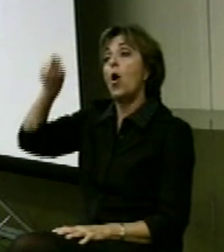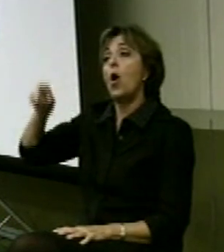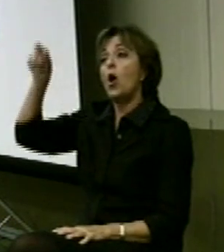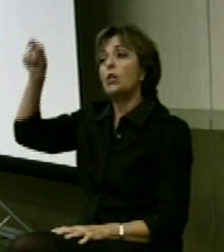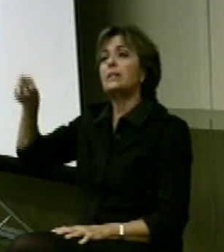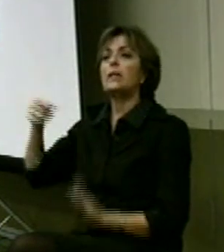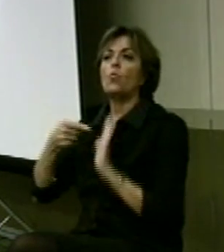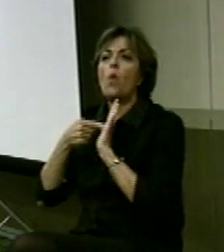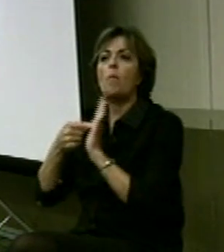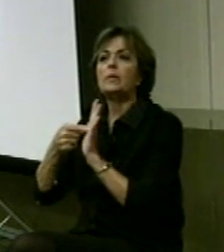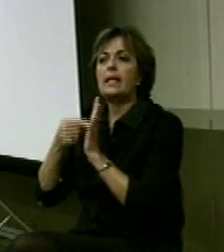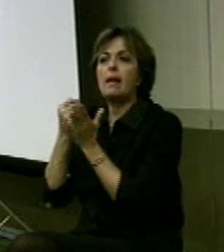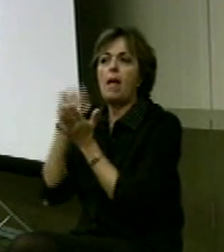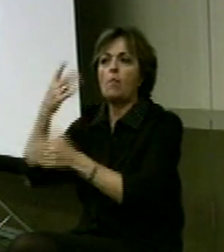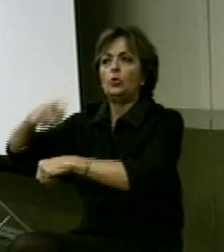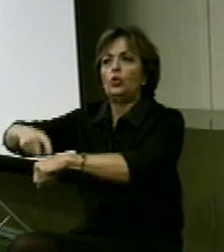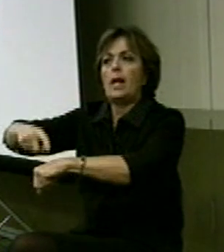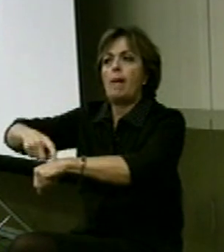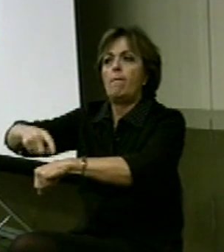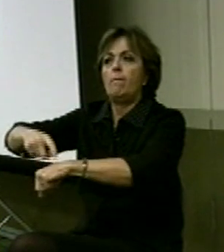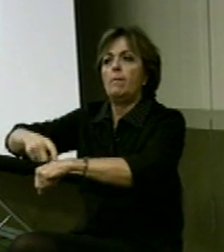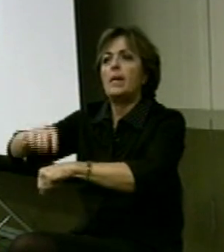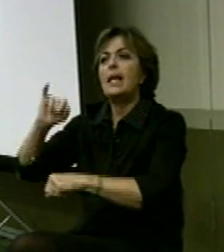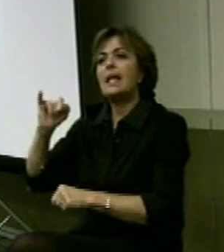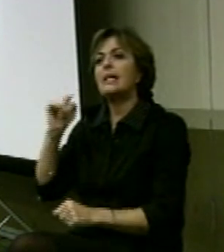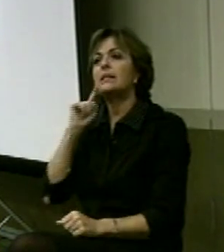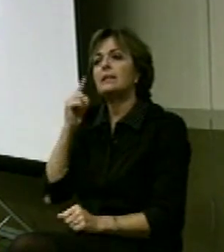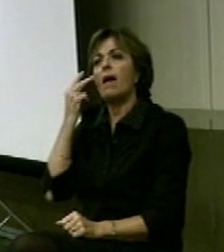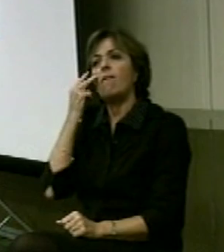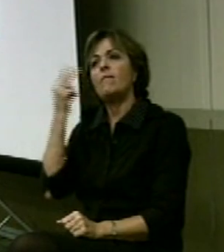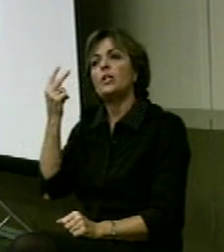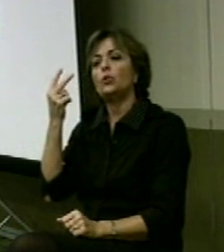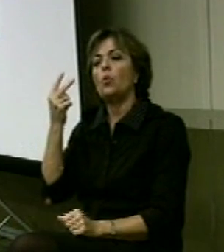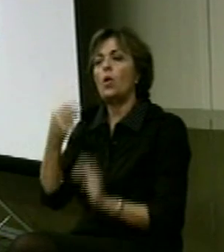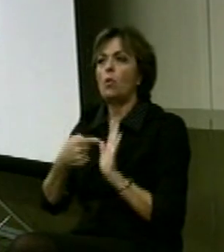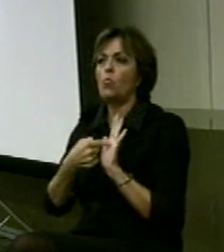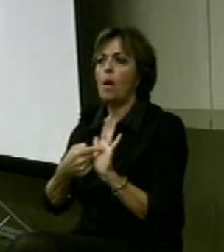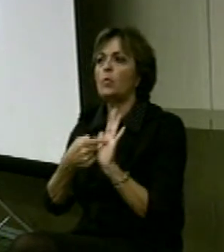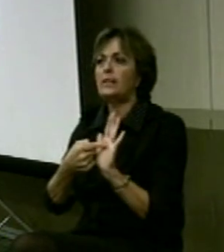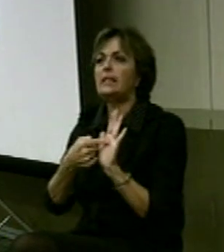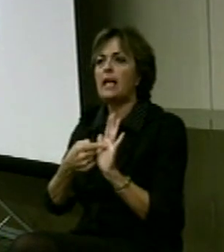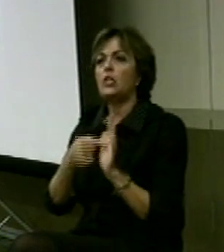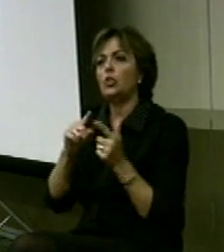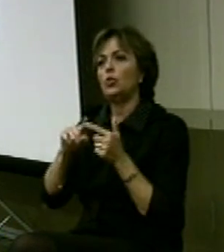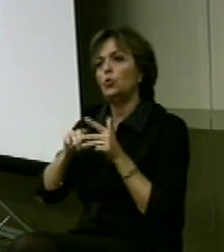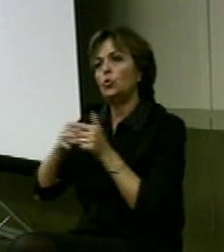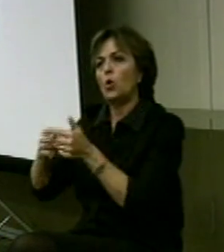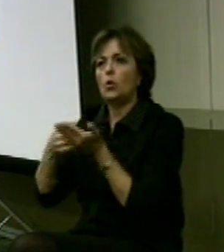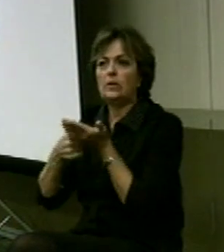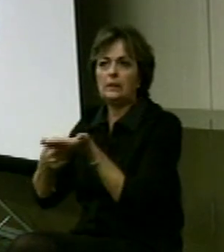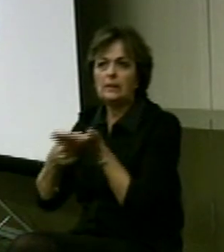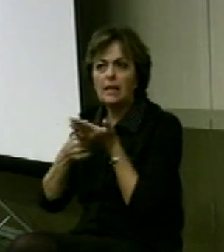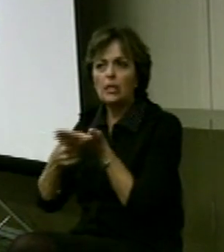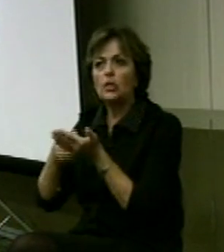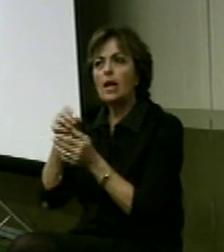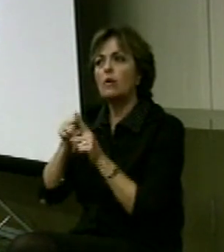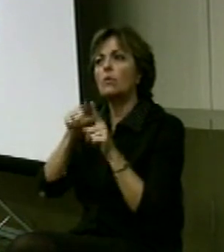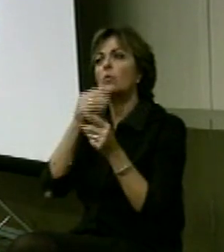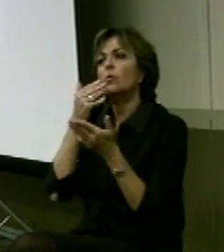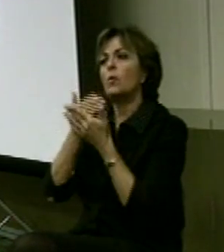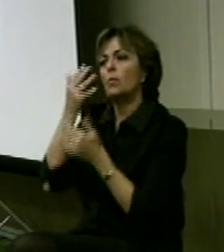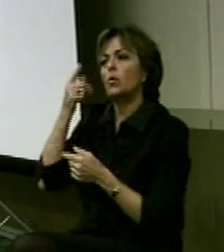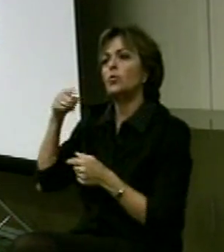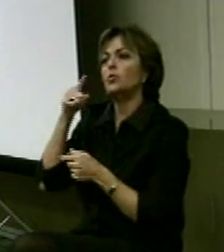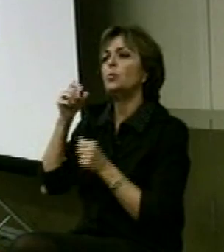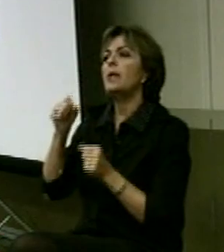bars represent an amount of time. Right? It's just a visual representation to start a discussion in meetings, basically. And it's also